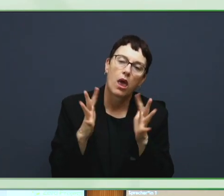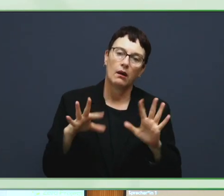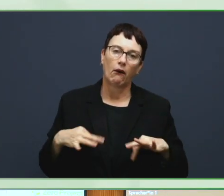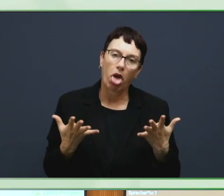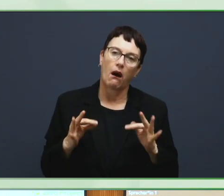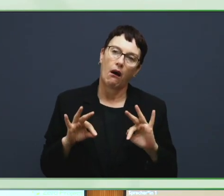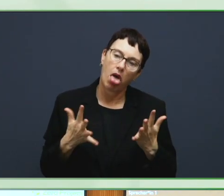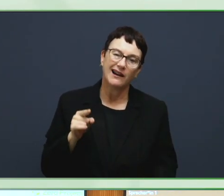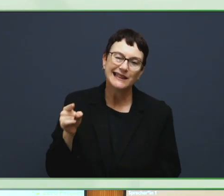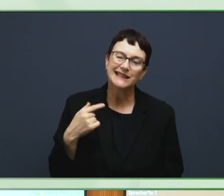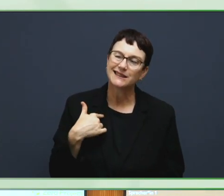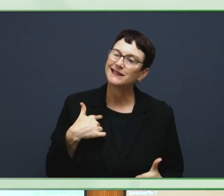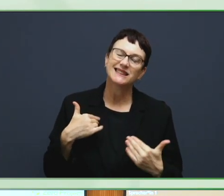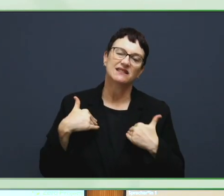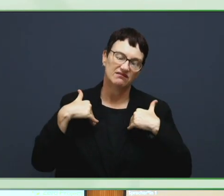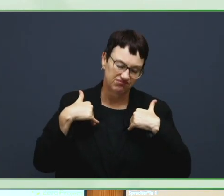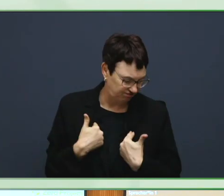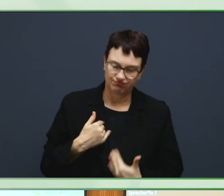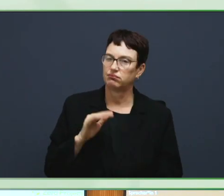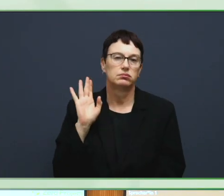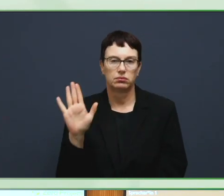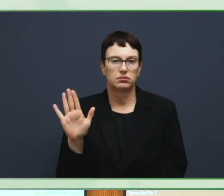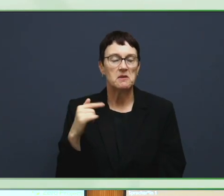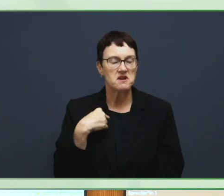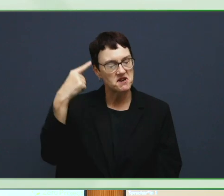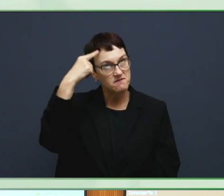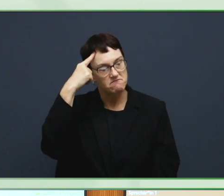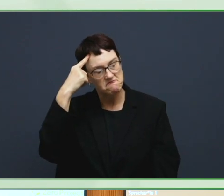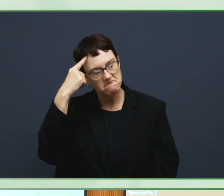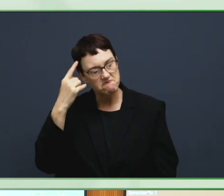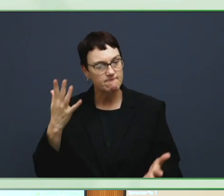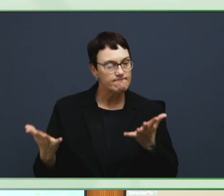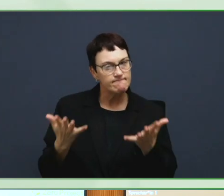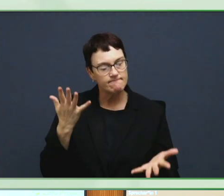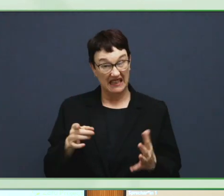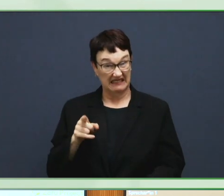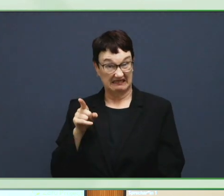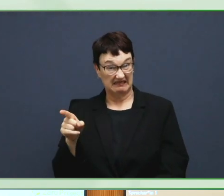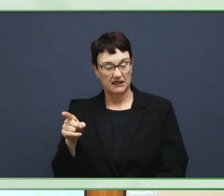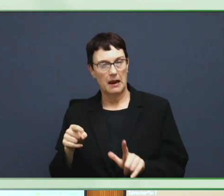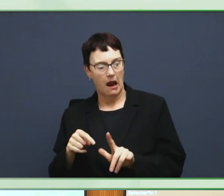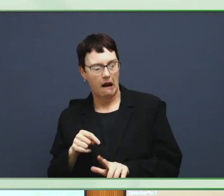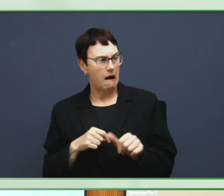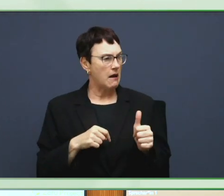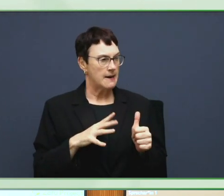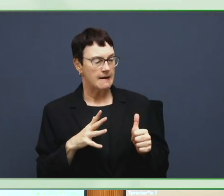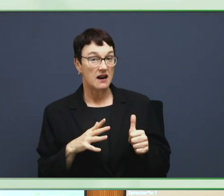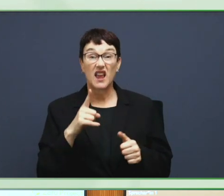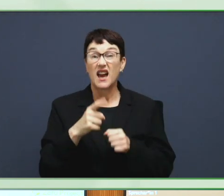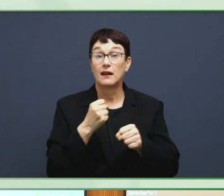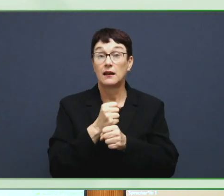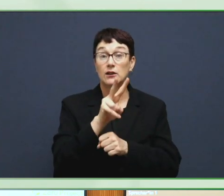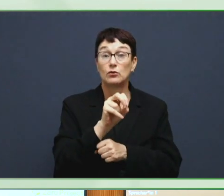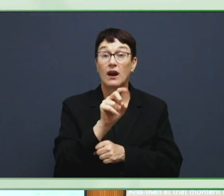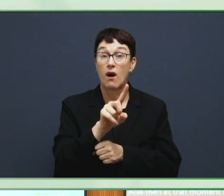path, and then at that moment, roughly in 2014, the idea of Tom began to take